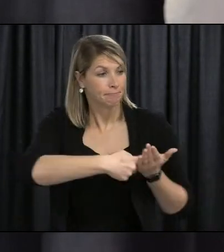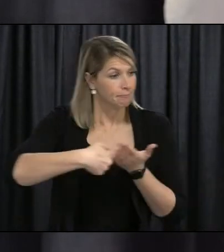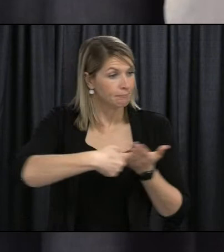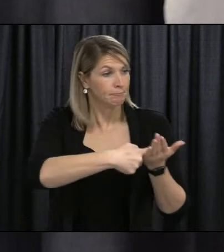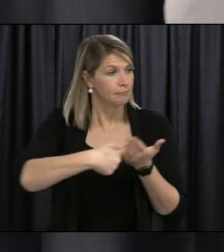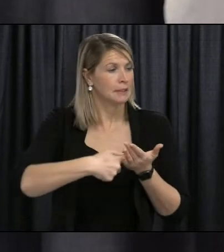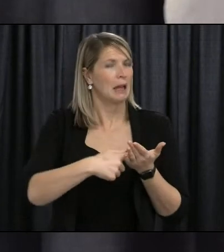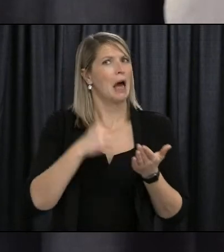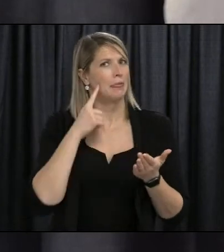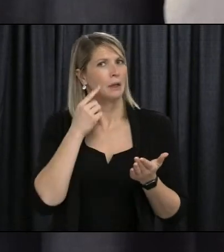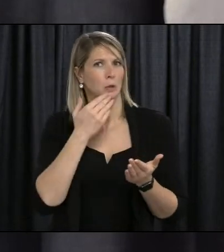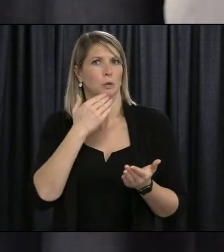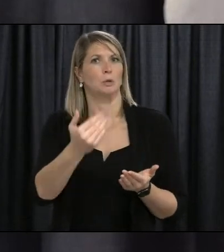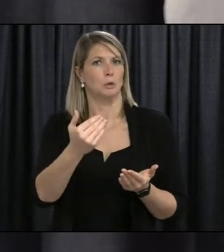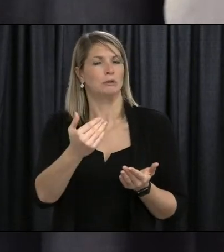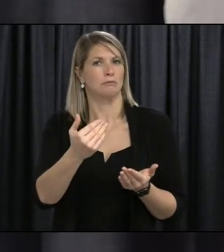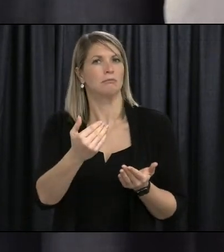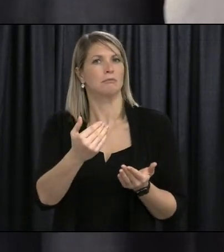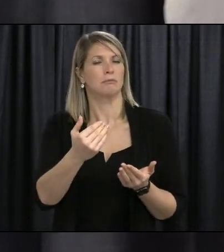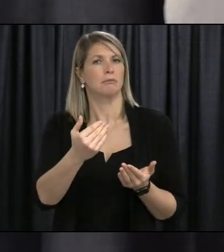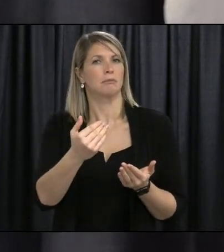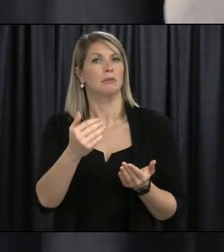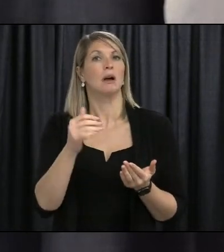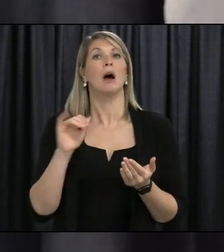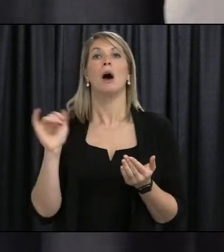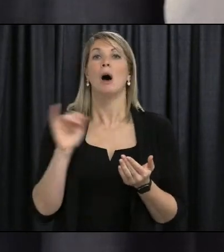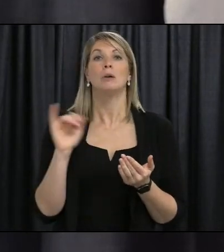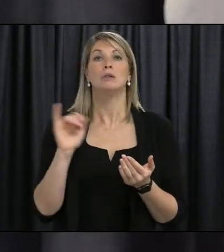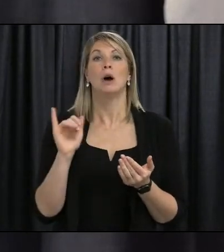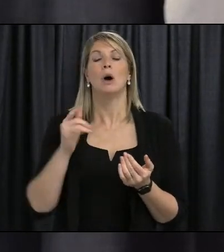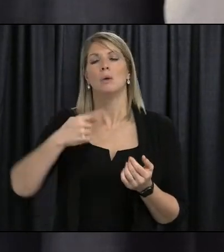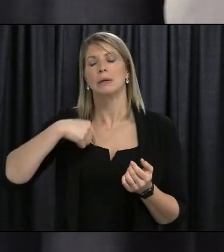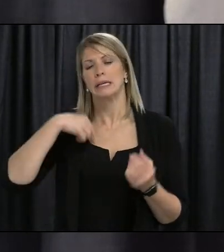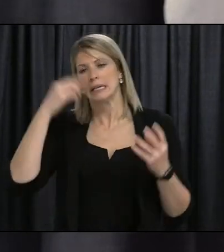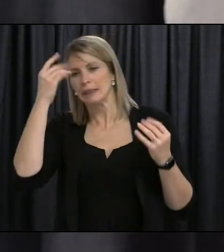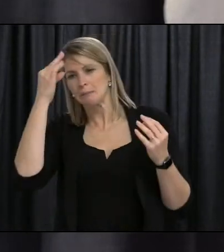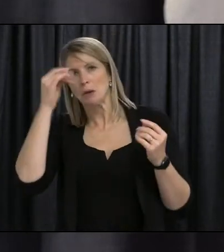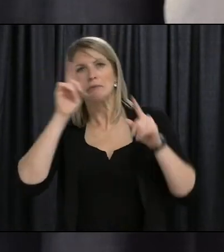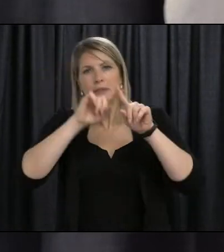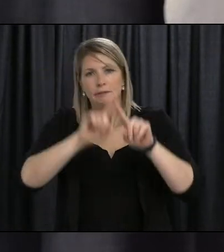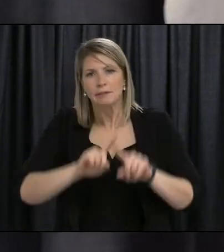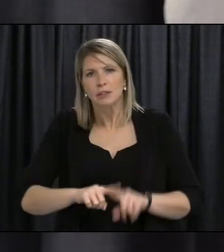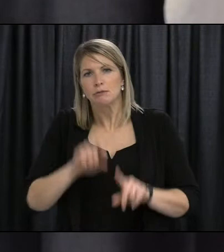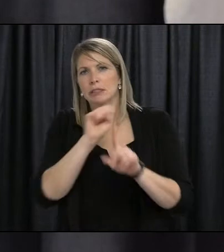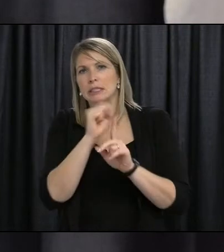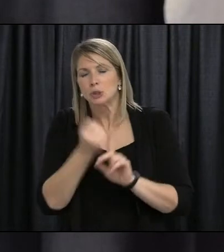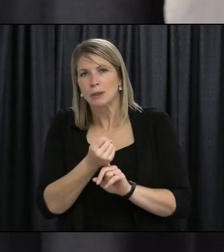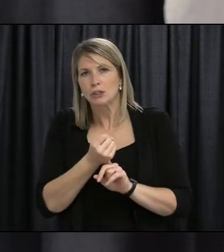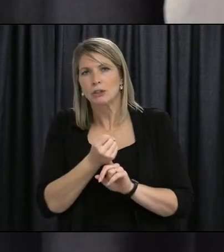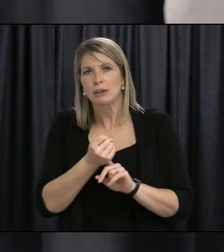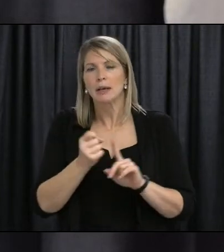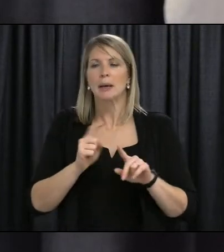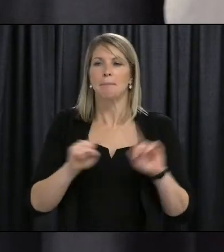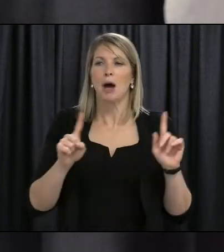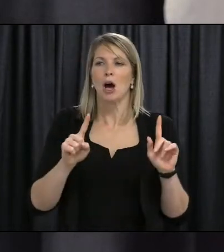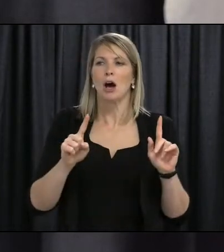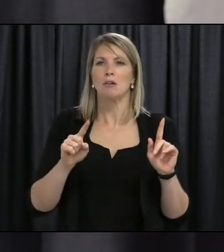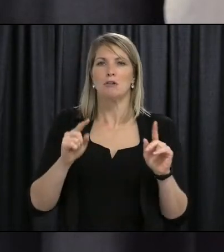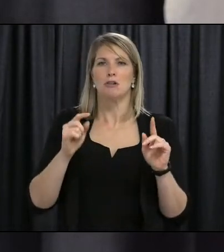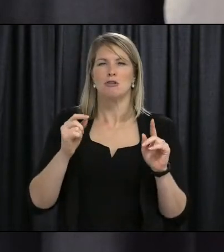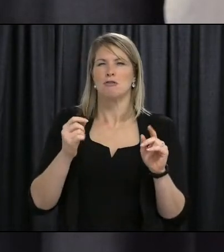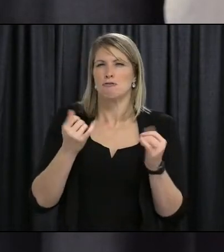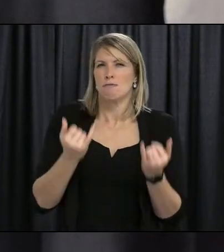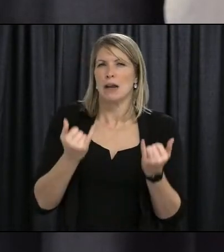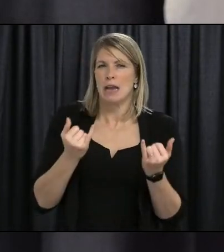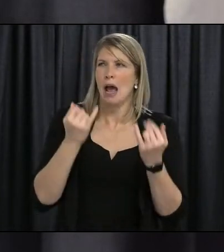those contacts. We go through possibilities, but no, I can't land on any